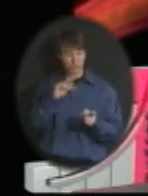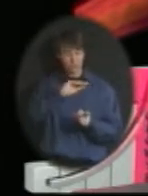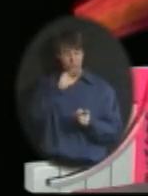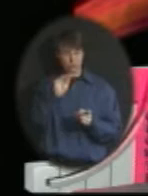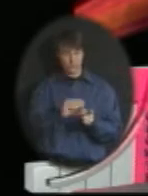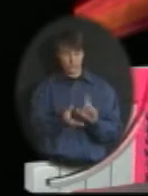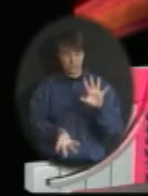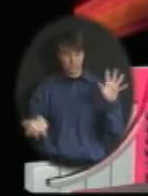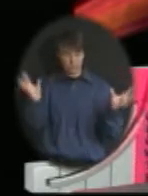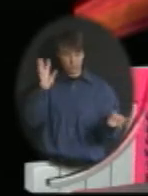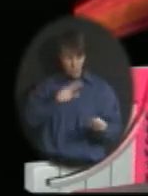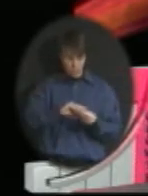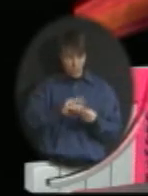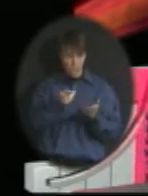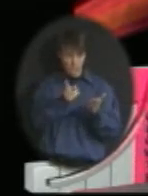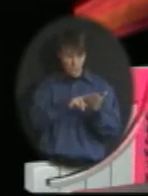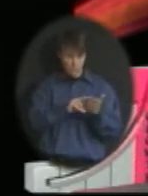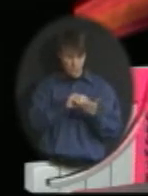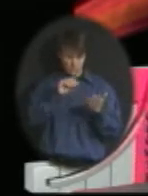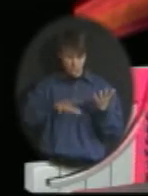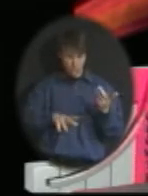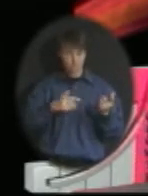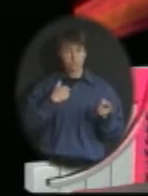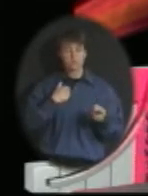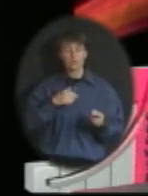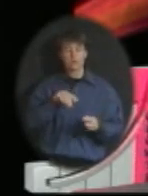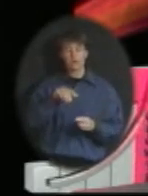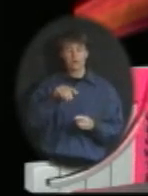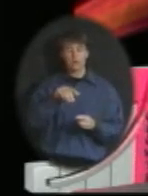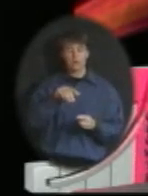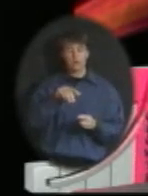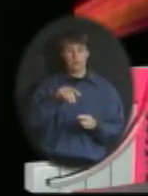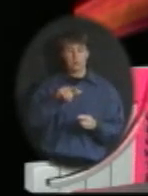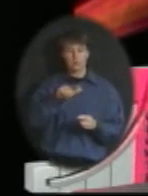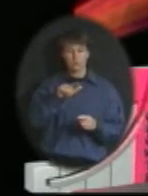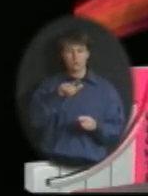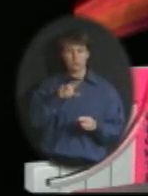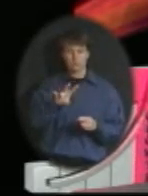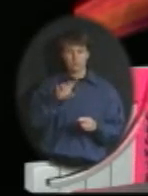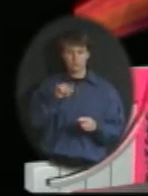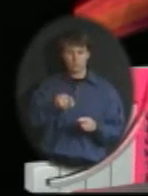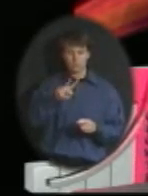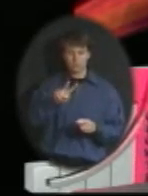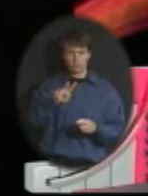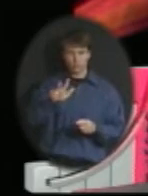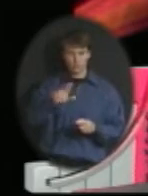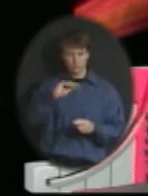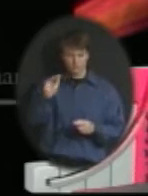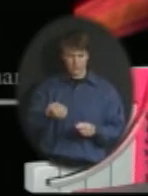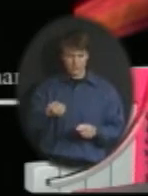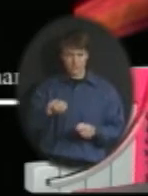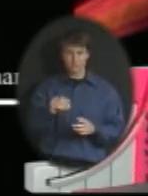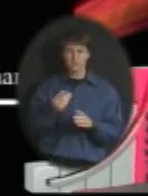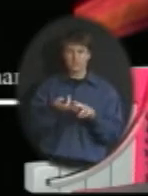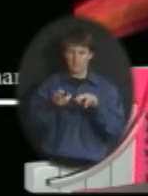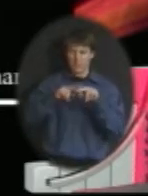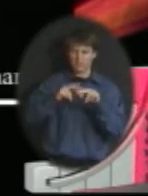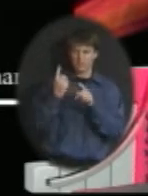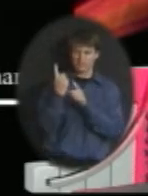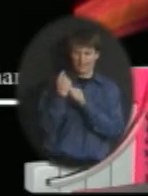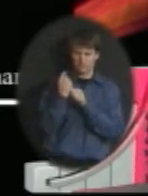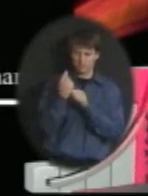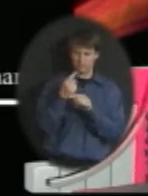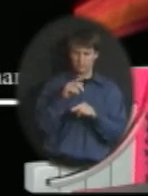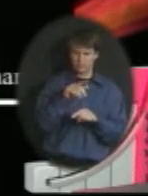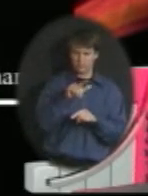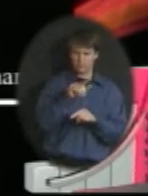of our total enrollment, we are at about 27.23%. It's up from 26.4% last year. The good news